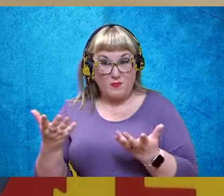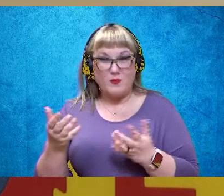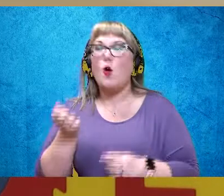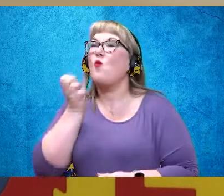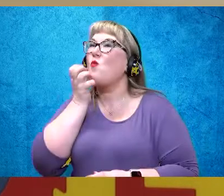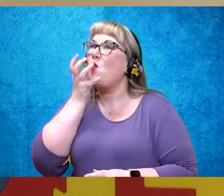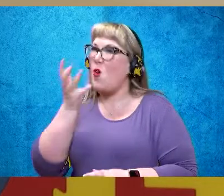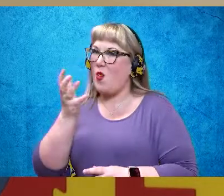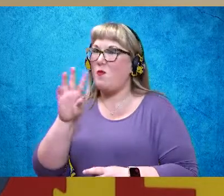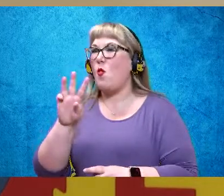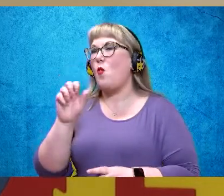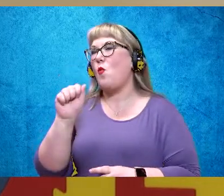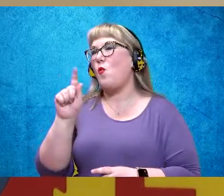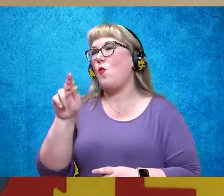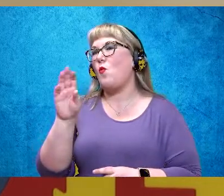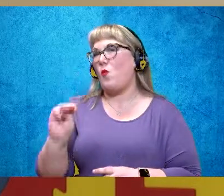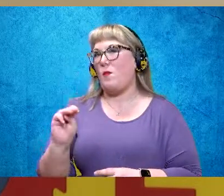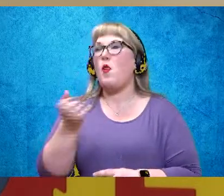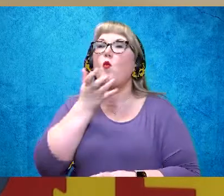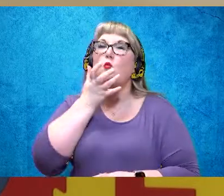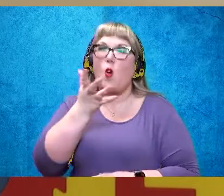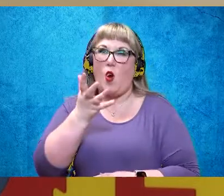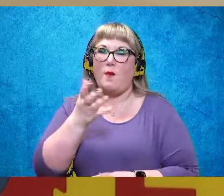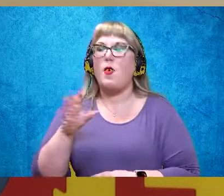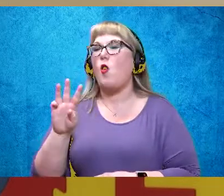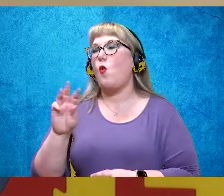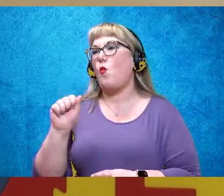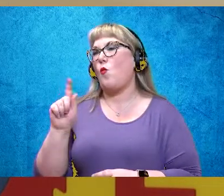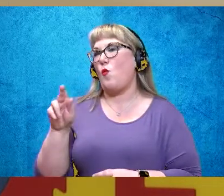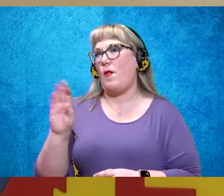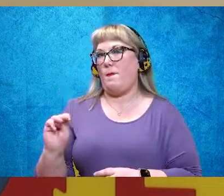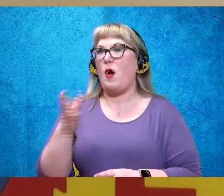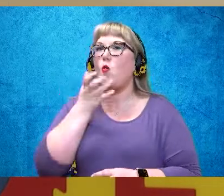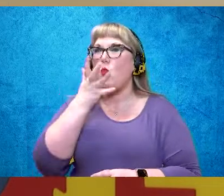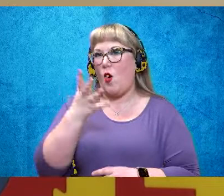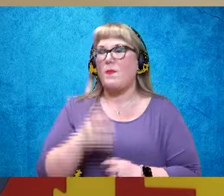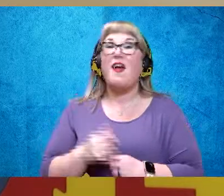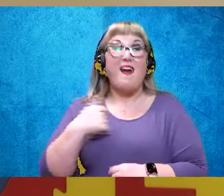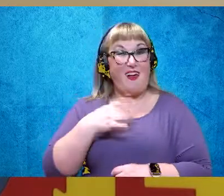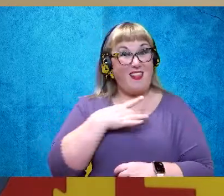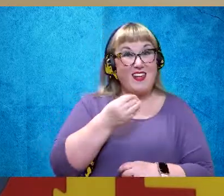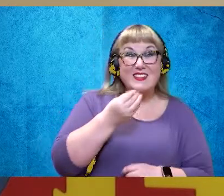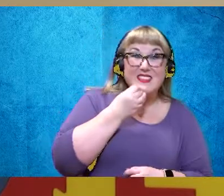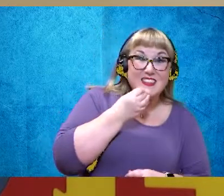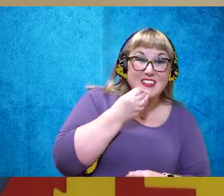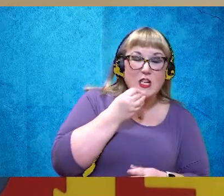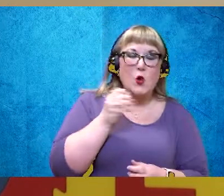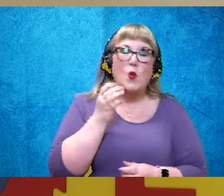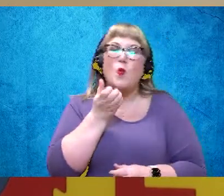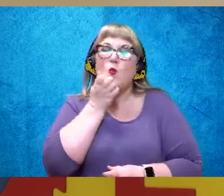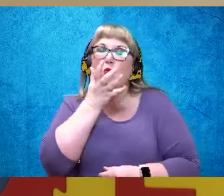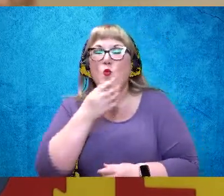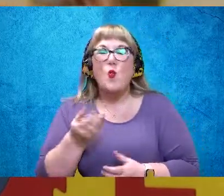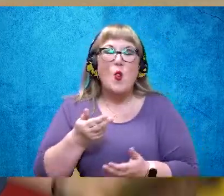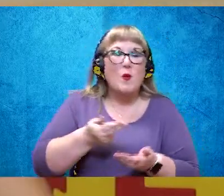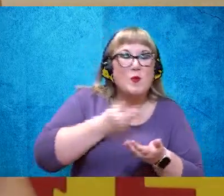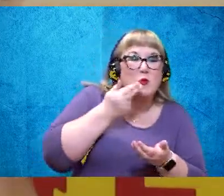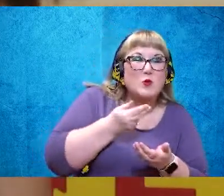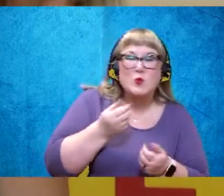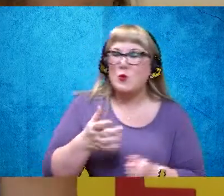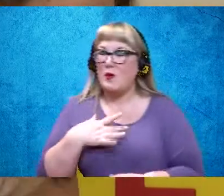warm. This is a tricky word, but it's warm. I like to eat warm soup, and I love warm spring days.